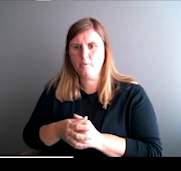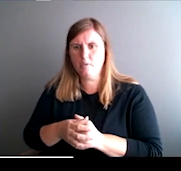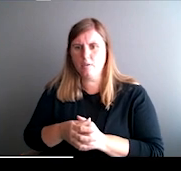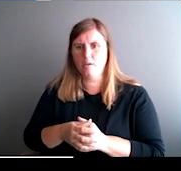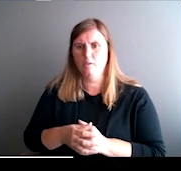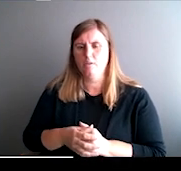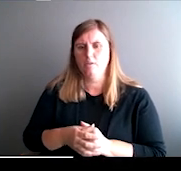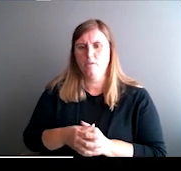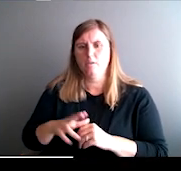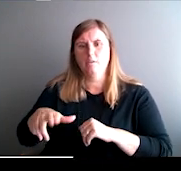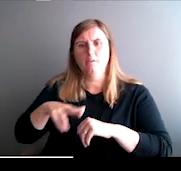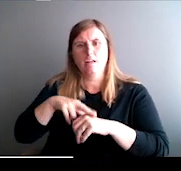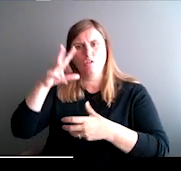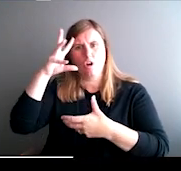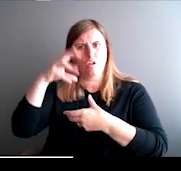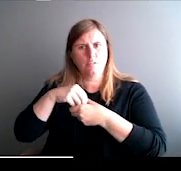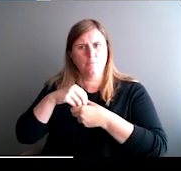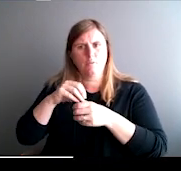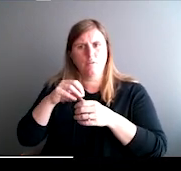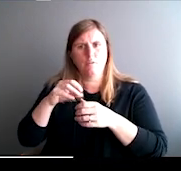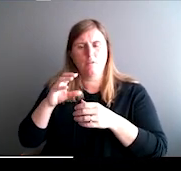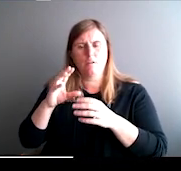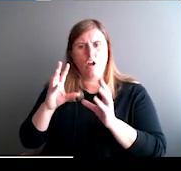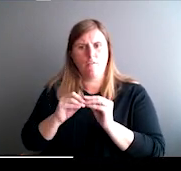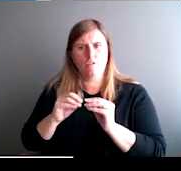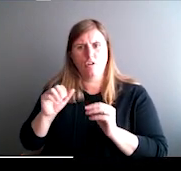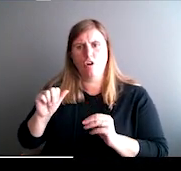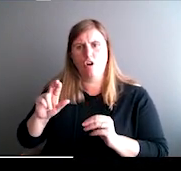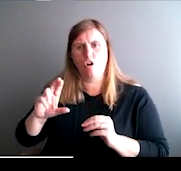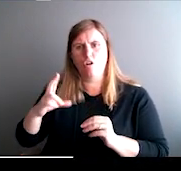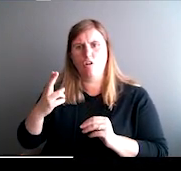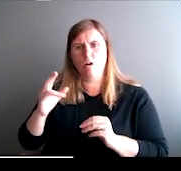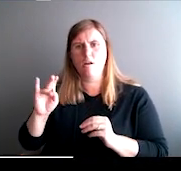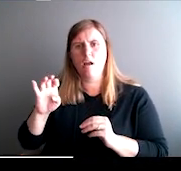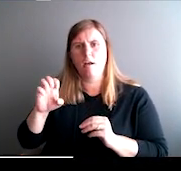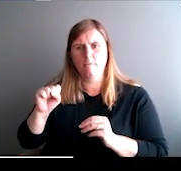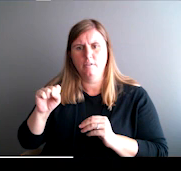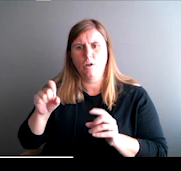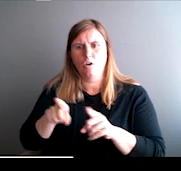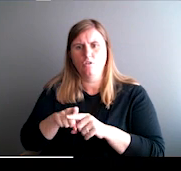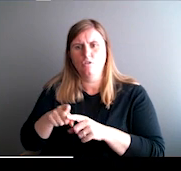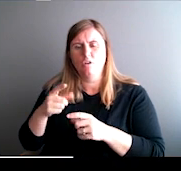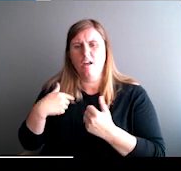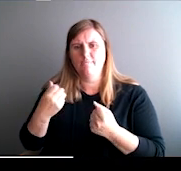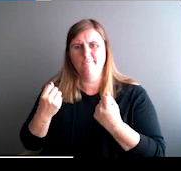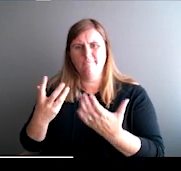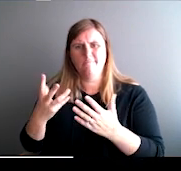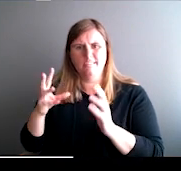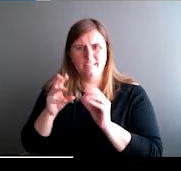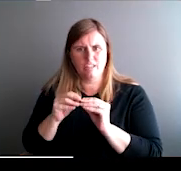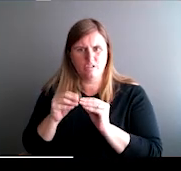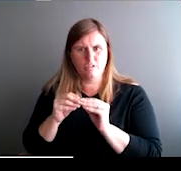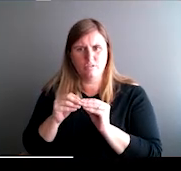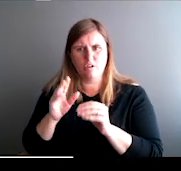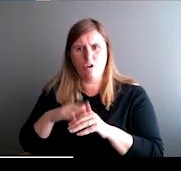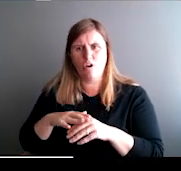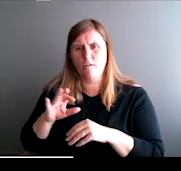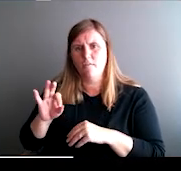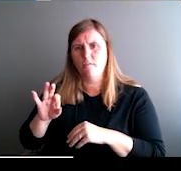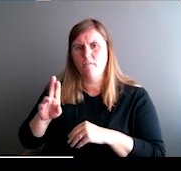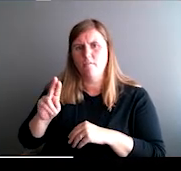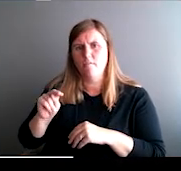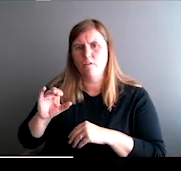The National Autism Conference Archives also features a number of sessions on